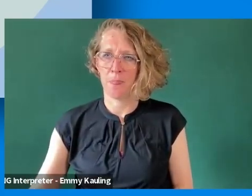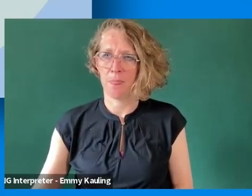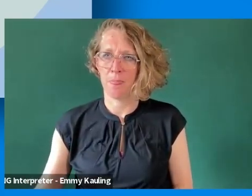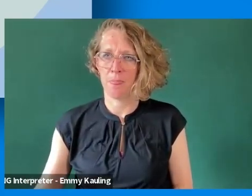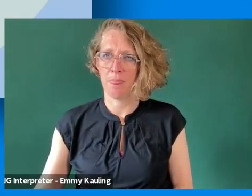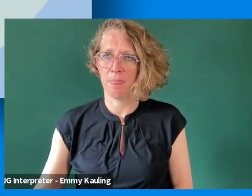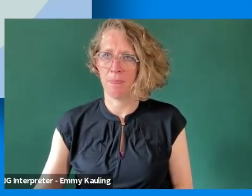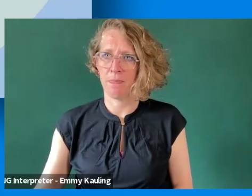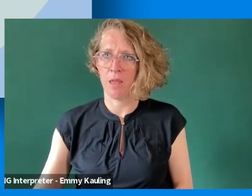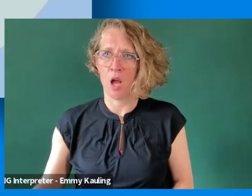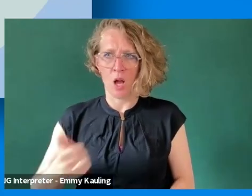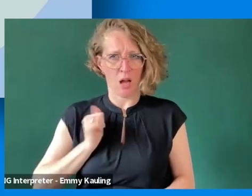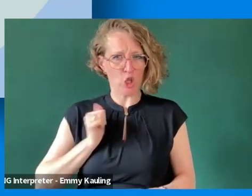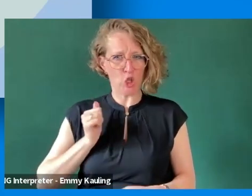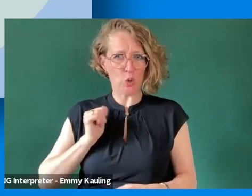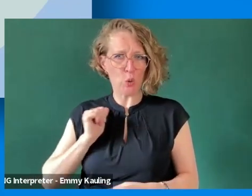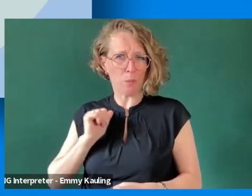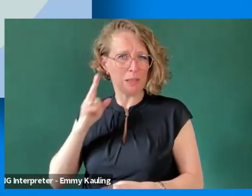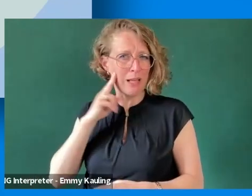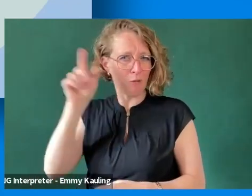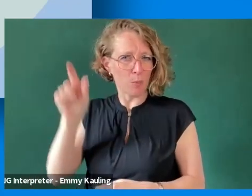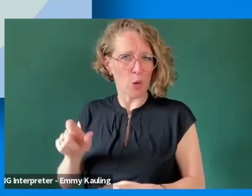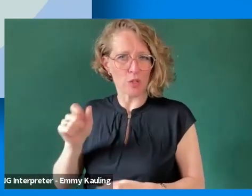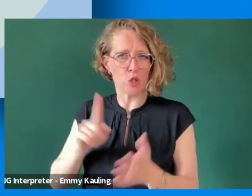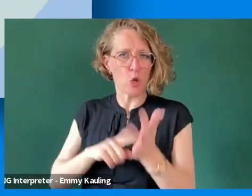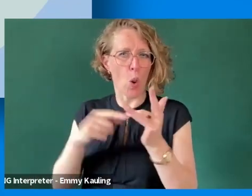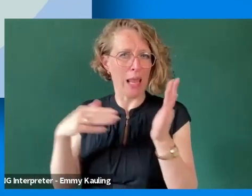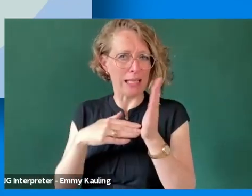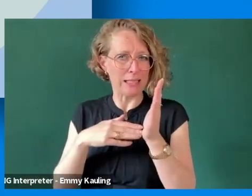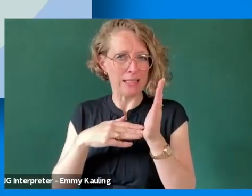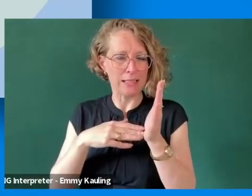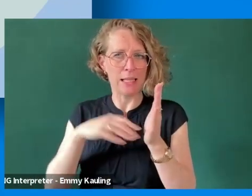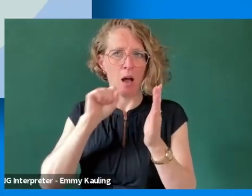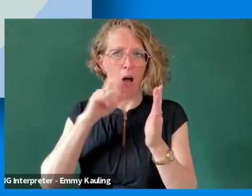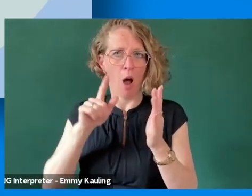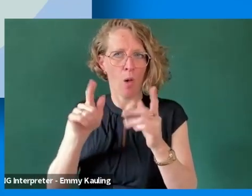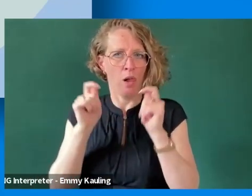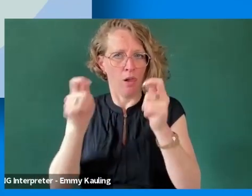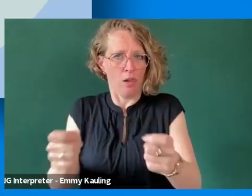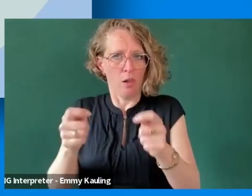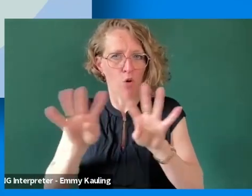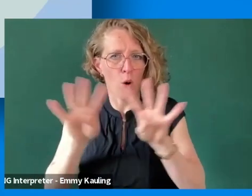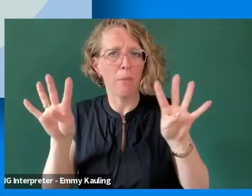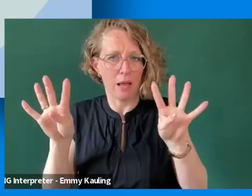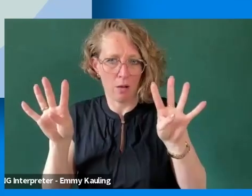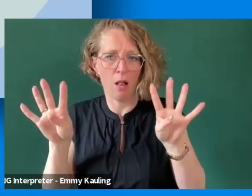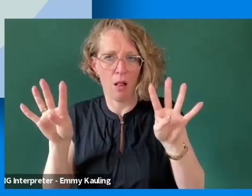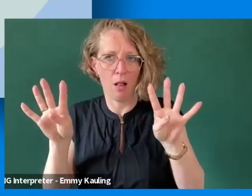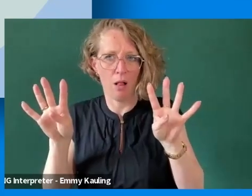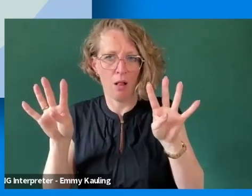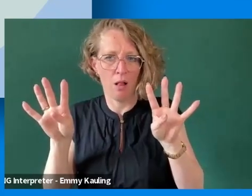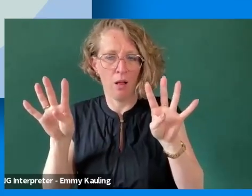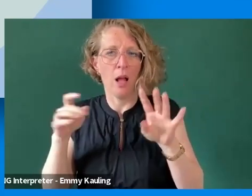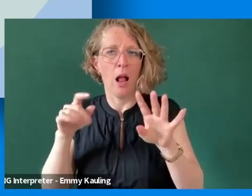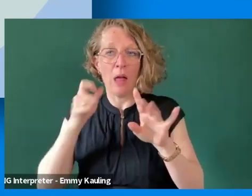this is a deaf person. So Liz, I'm just going to promote Sure. you to a panel so that if you want to